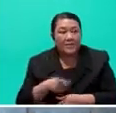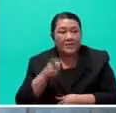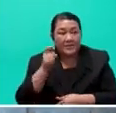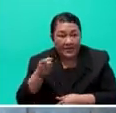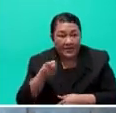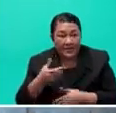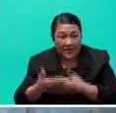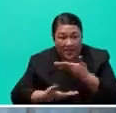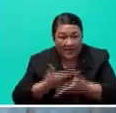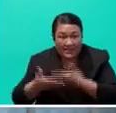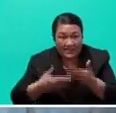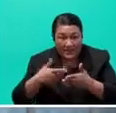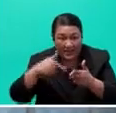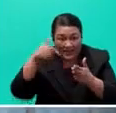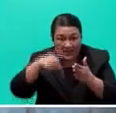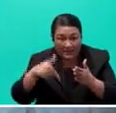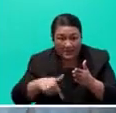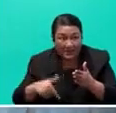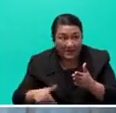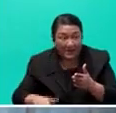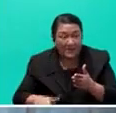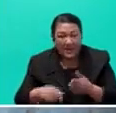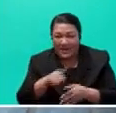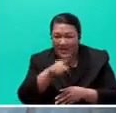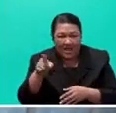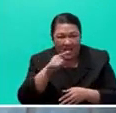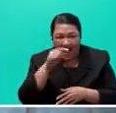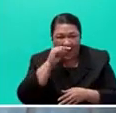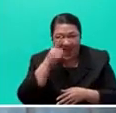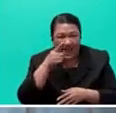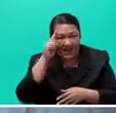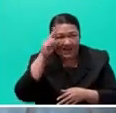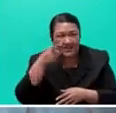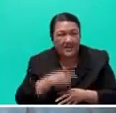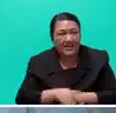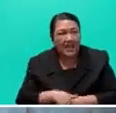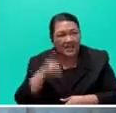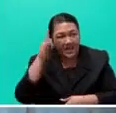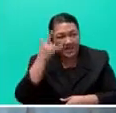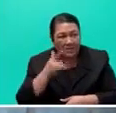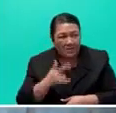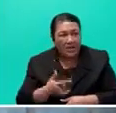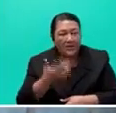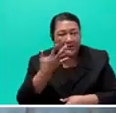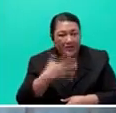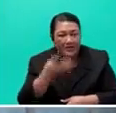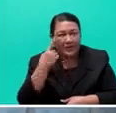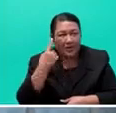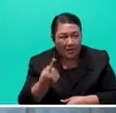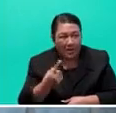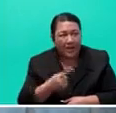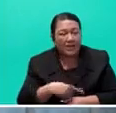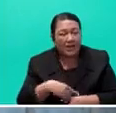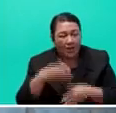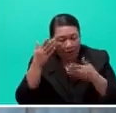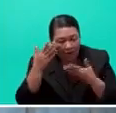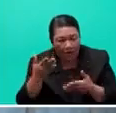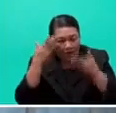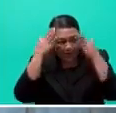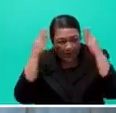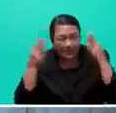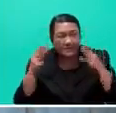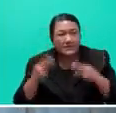to the committee. Yes. The motion is on 51. Yes. And that's what I'm saying, Honorable Speaker. It needs to